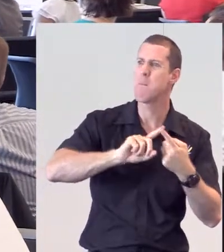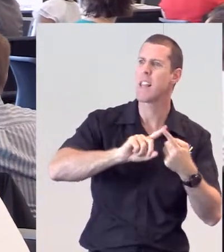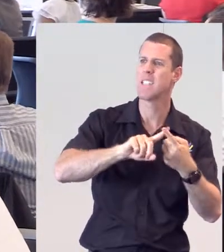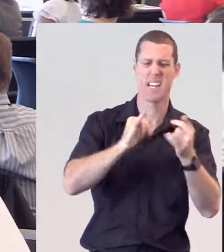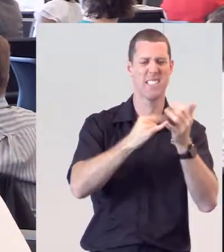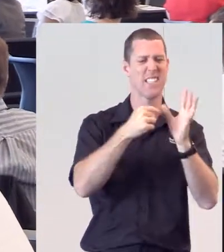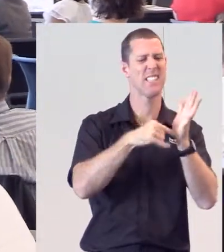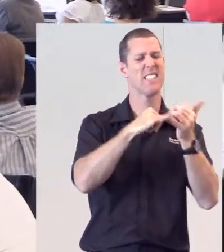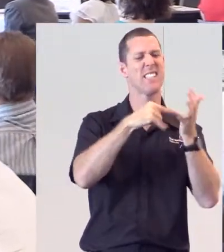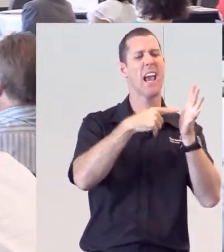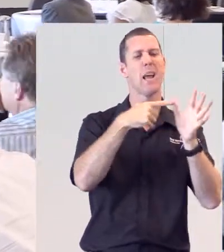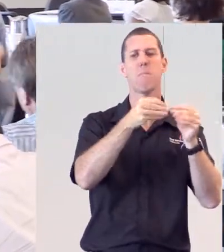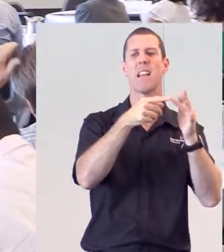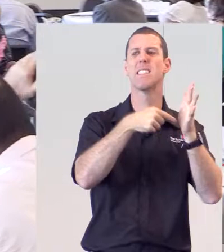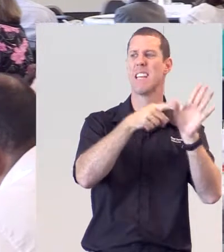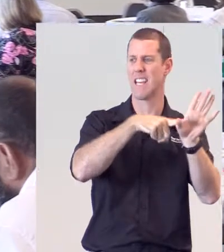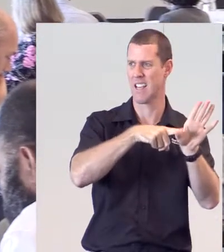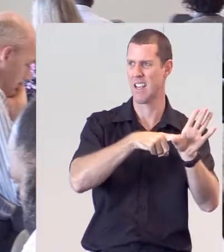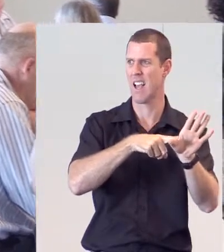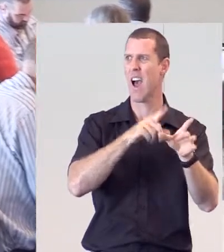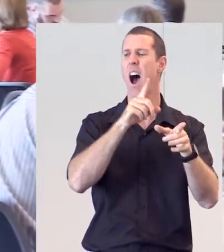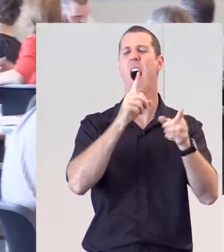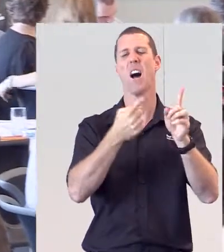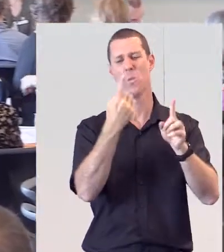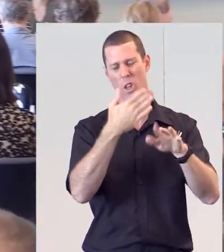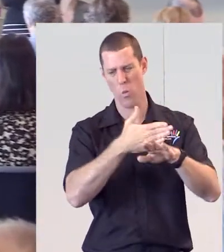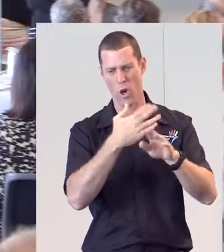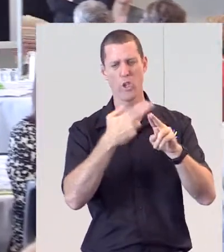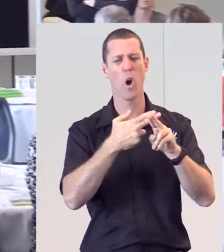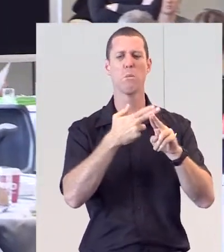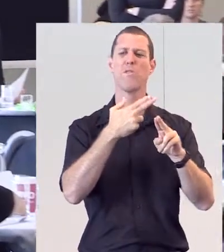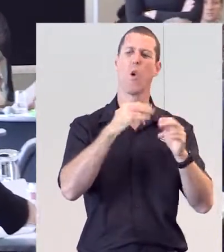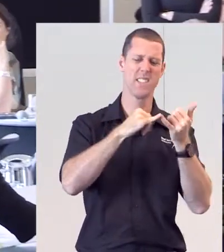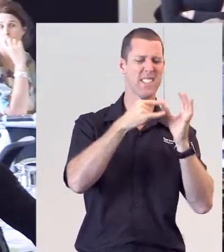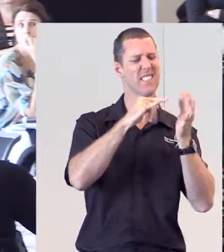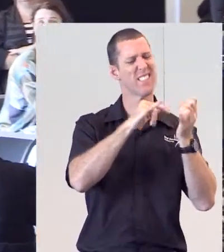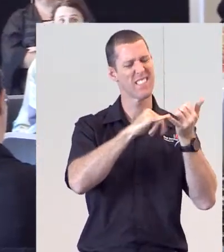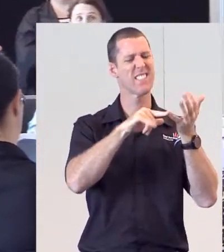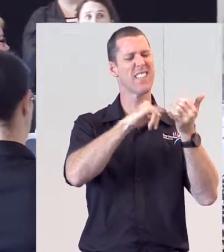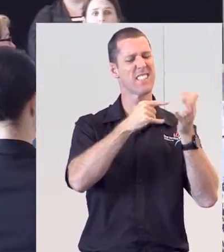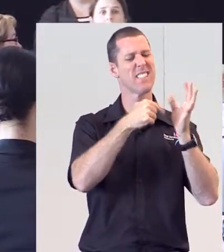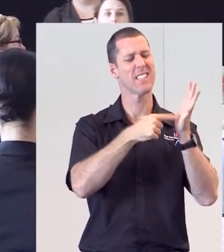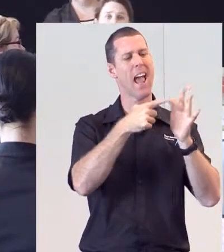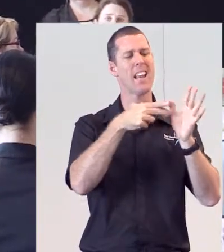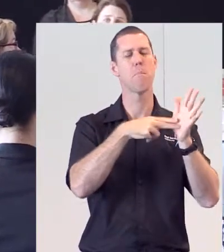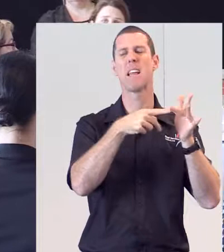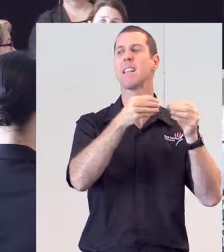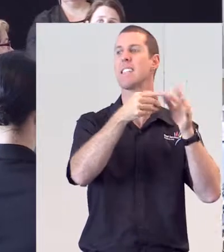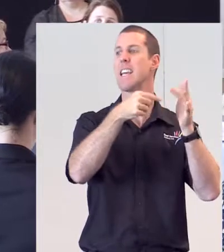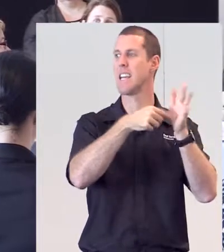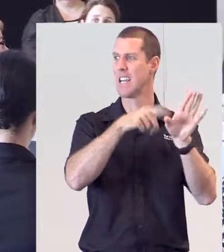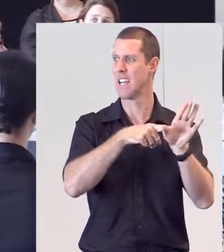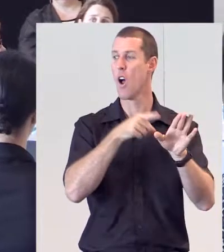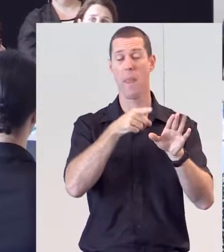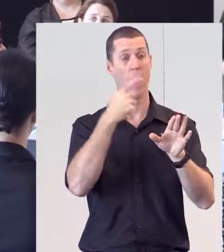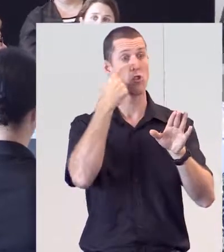yeah, it's one of the viability and sustainability workshops. Okay, many of those sector readiness workforce capacity initiative workshops are